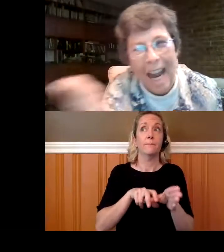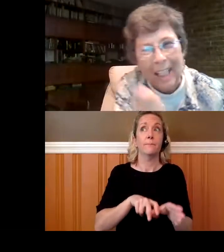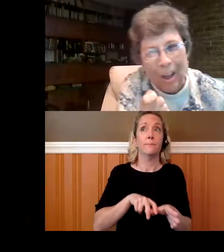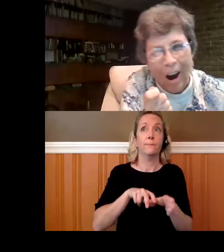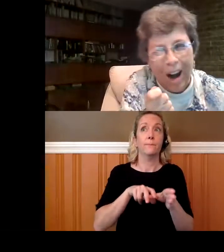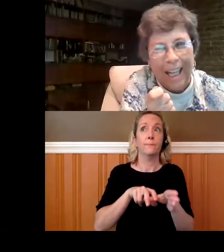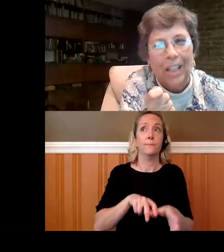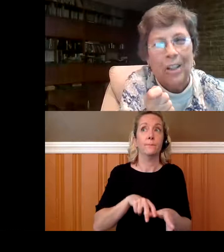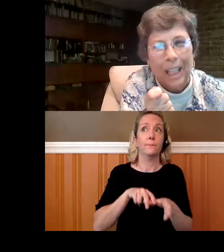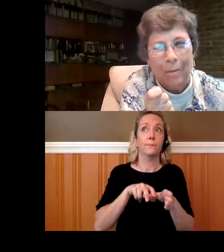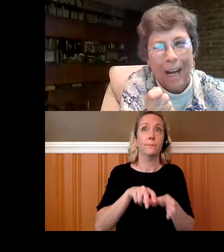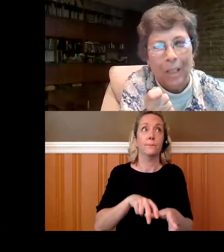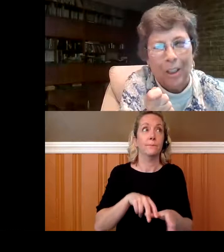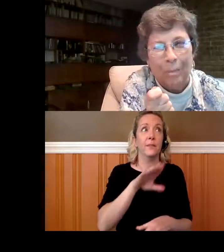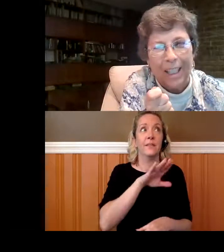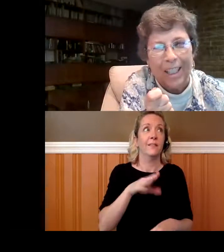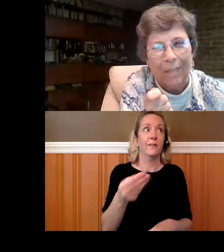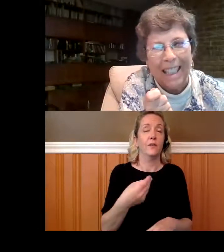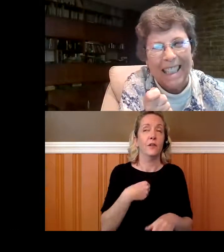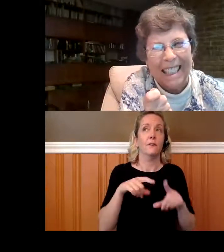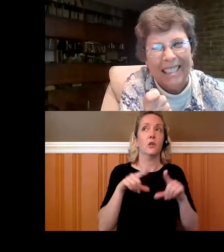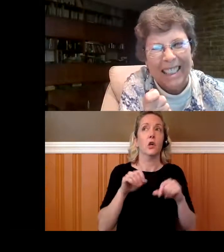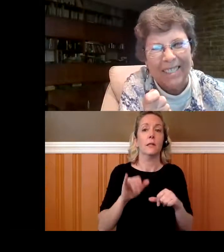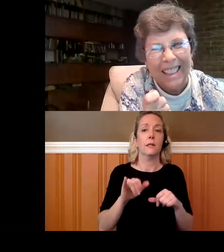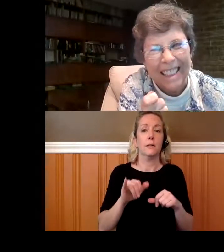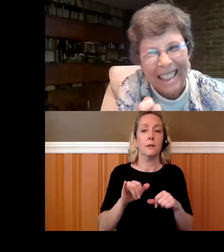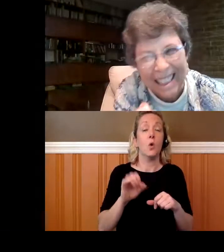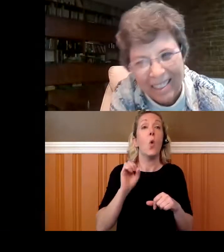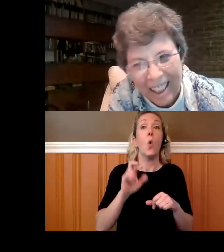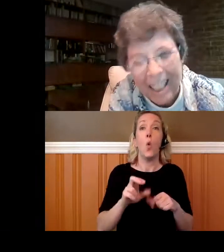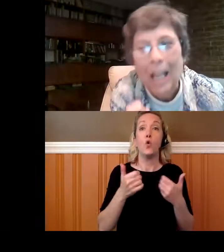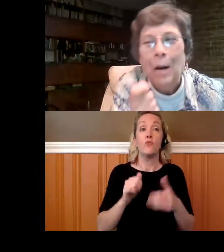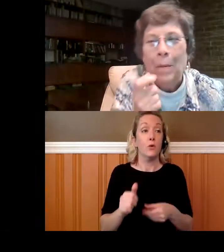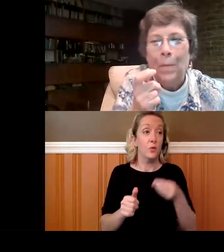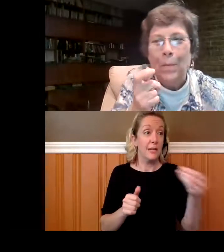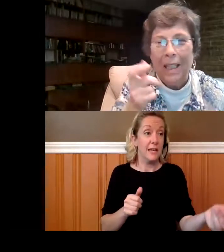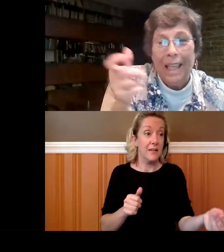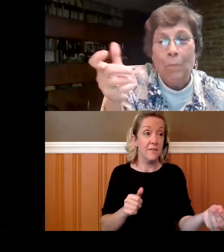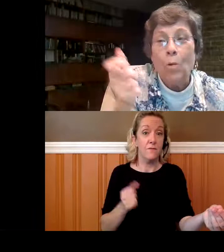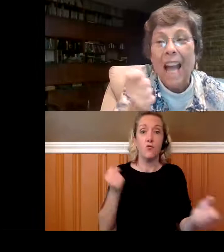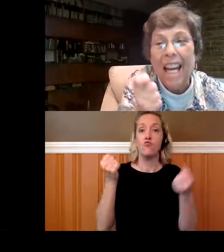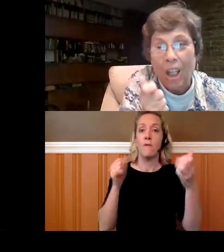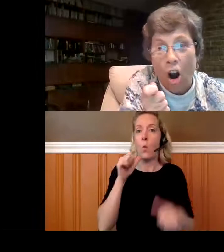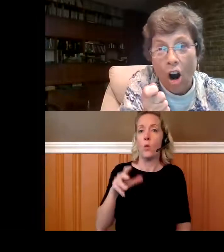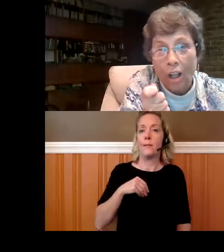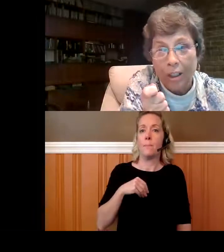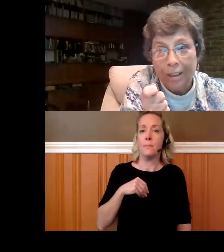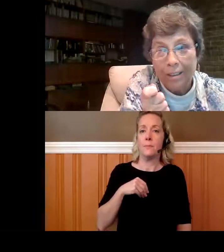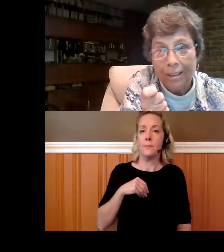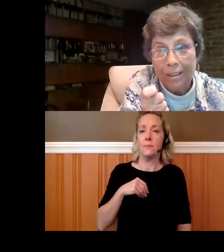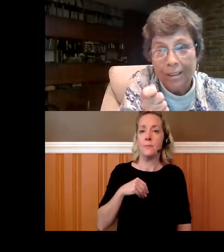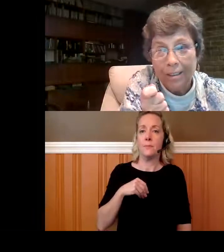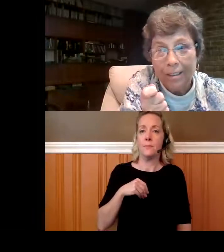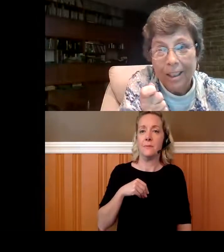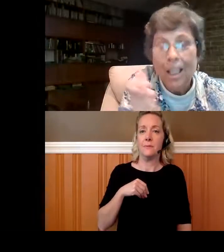too late to realize that didn't work. But they won't take the card. For this to work, he has to keep the card